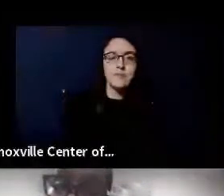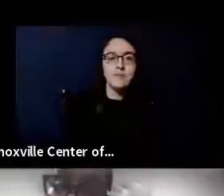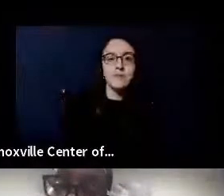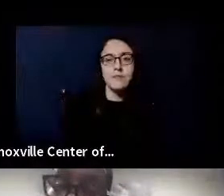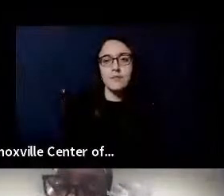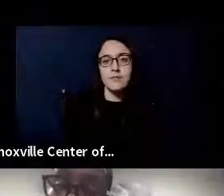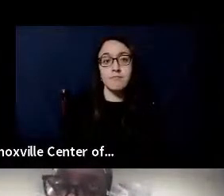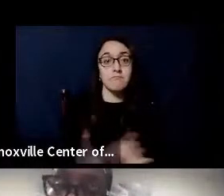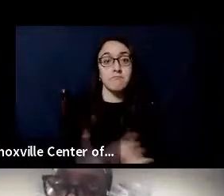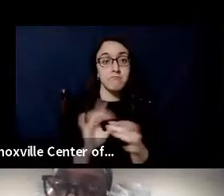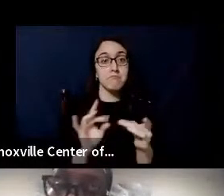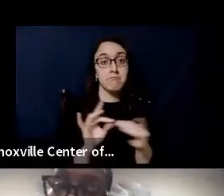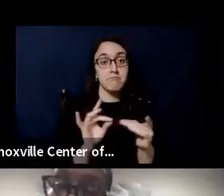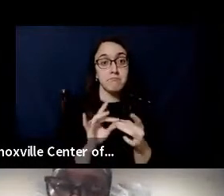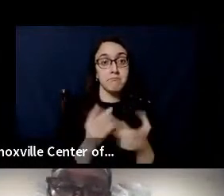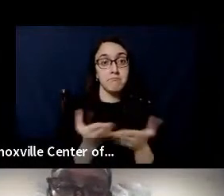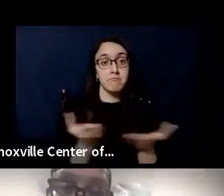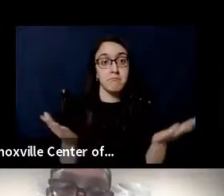Comments?